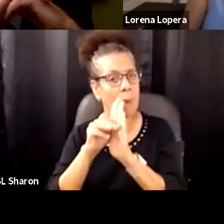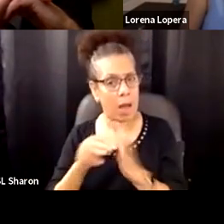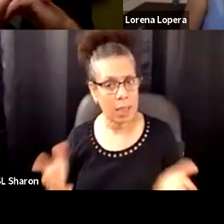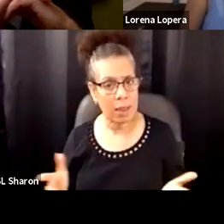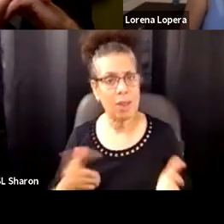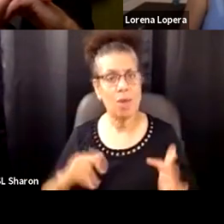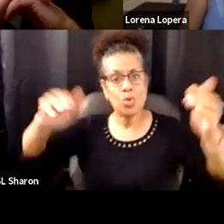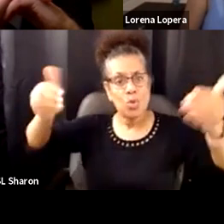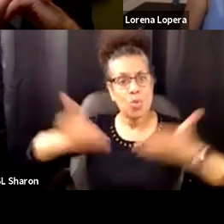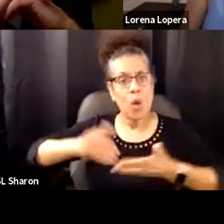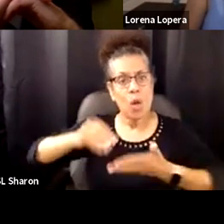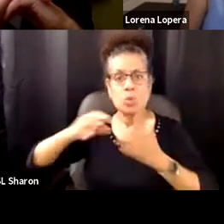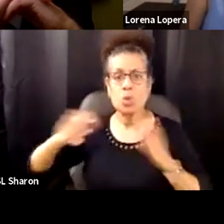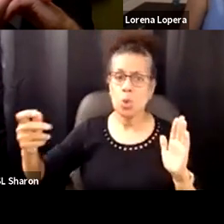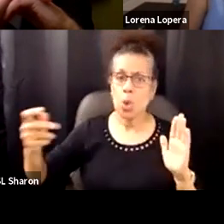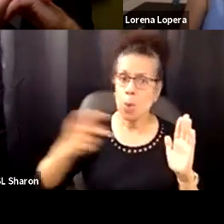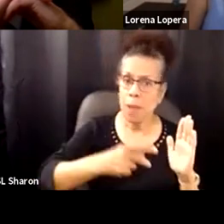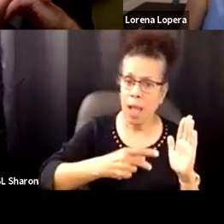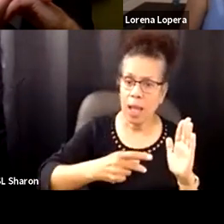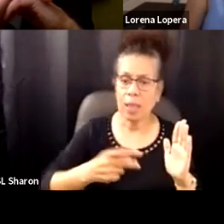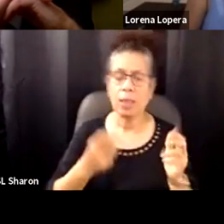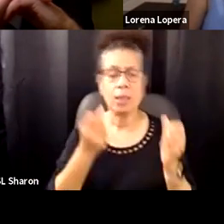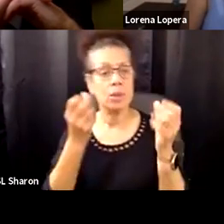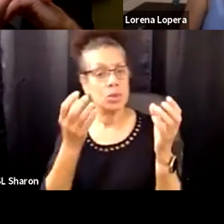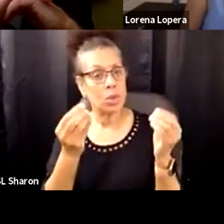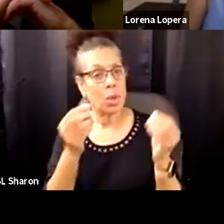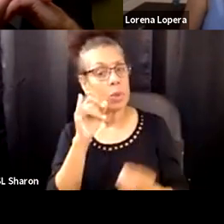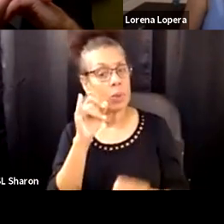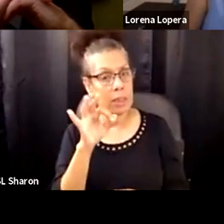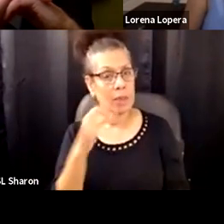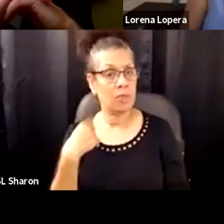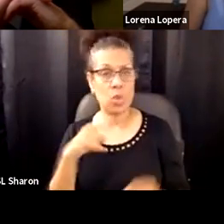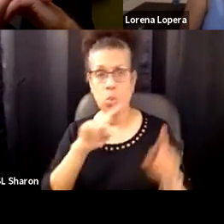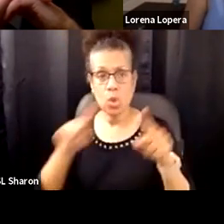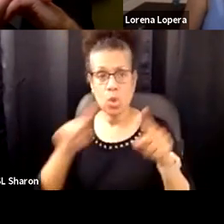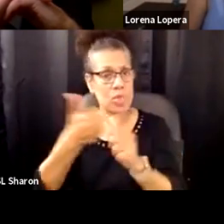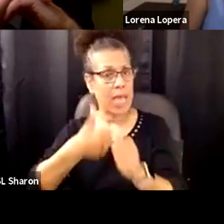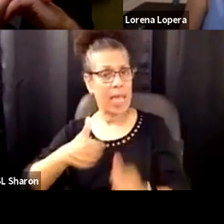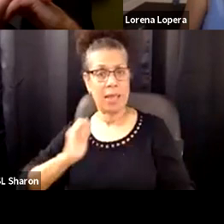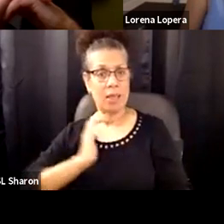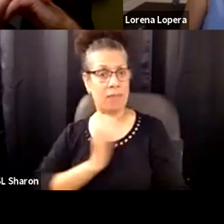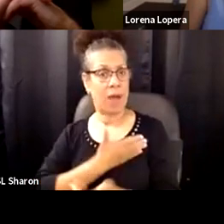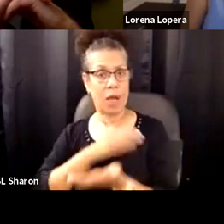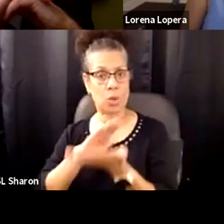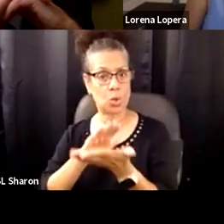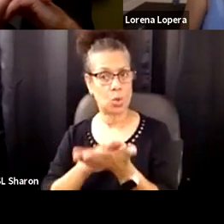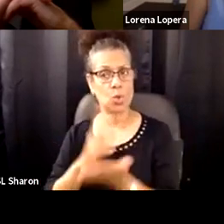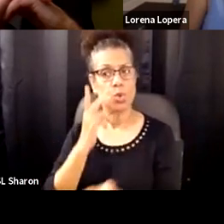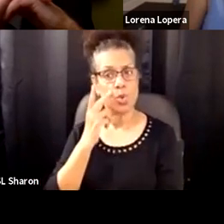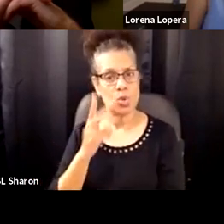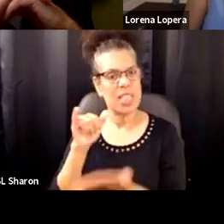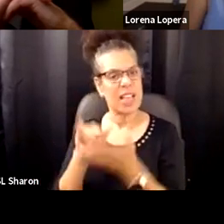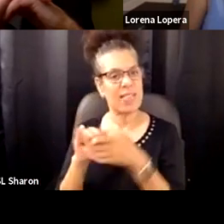welcoming students in that way so so i think if you were to go into any of our schools you would see the restorative